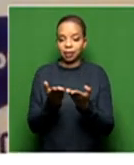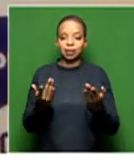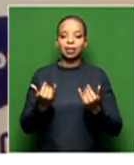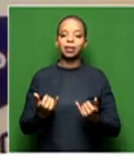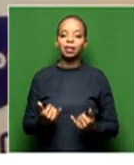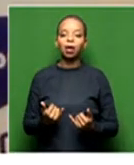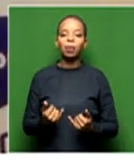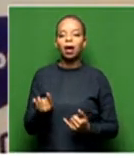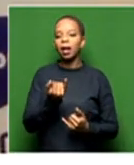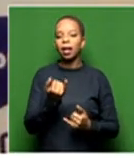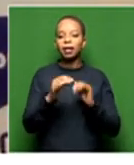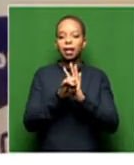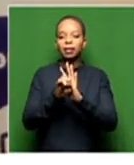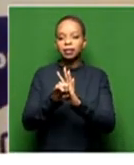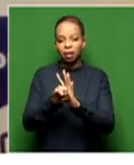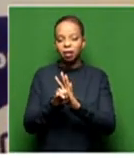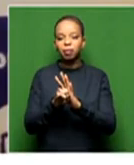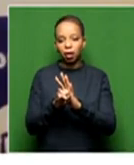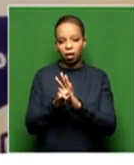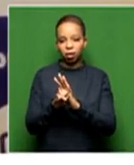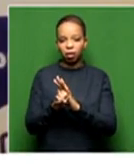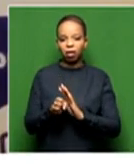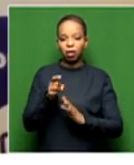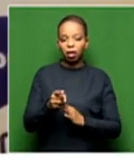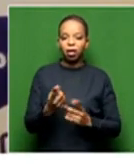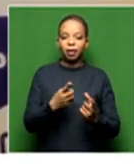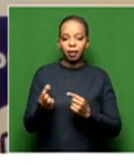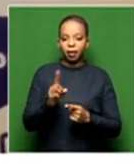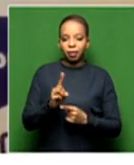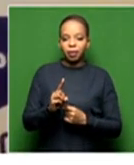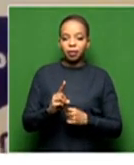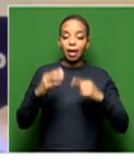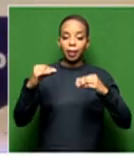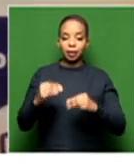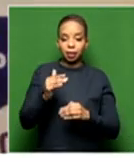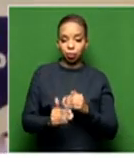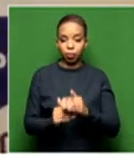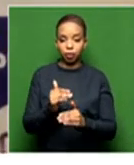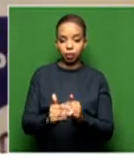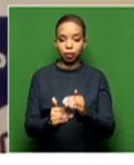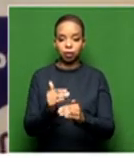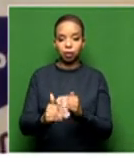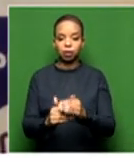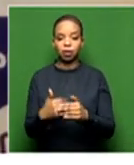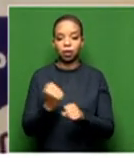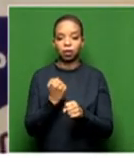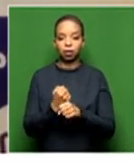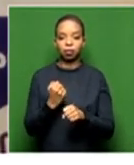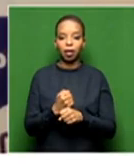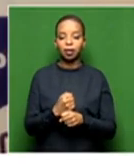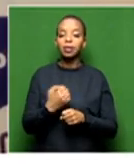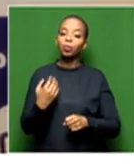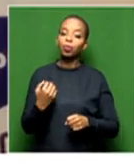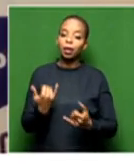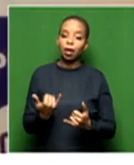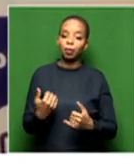their customers, for example, automating their business processes, so that things at place of work can be done more